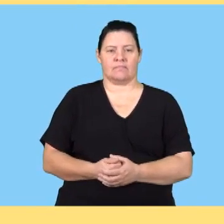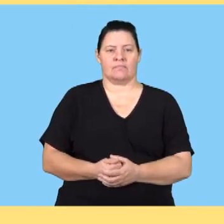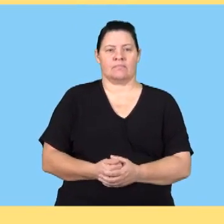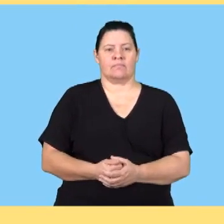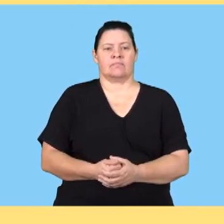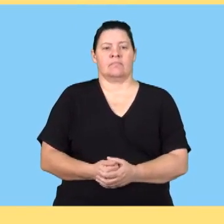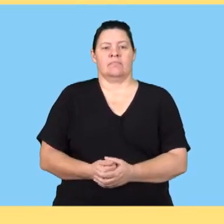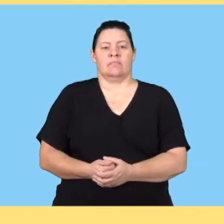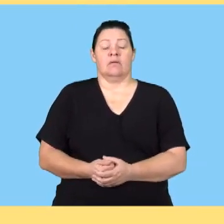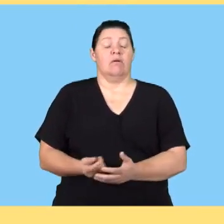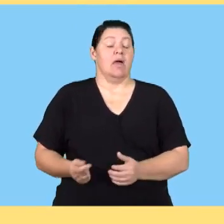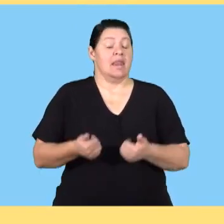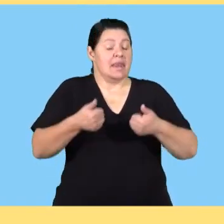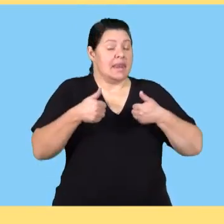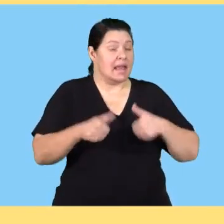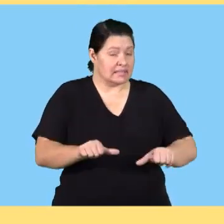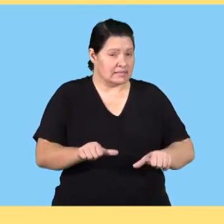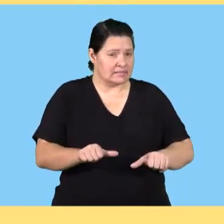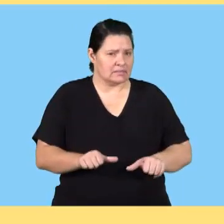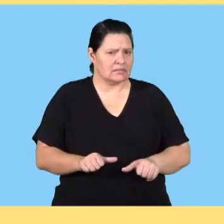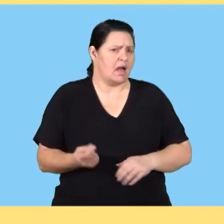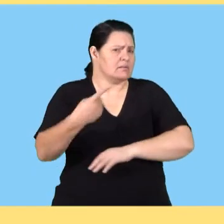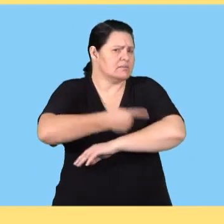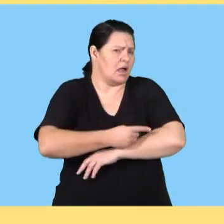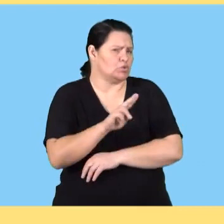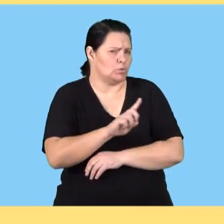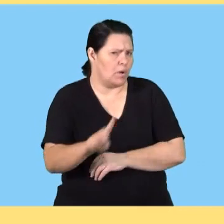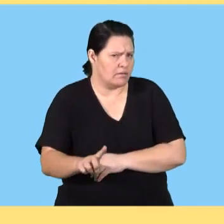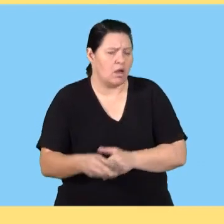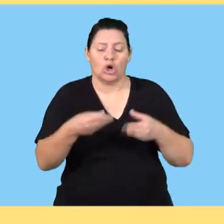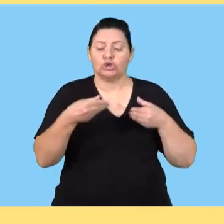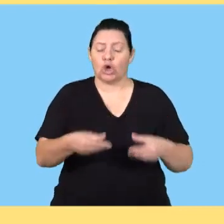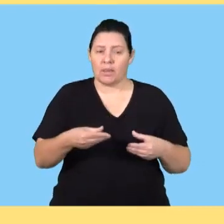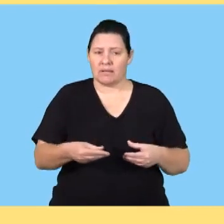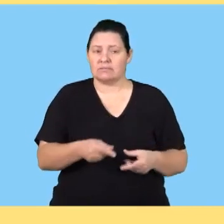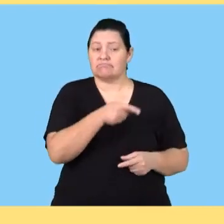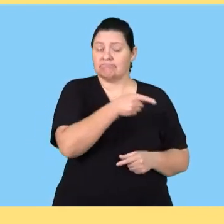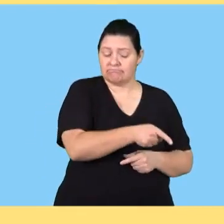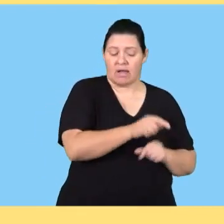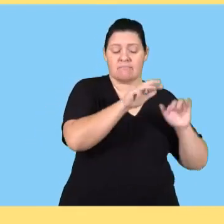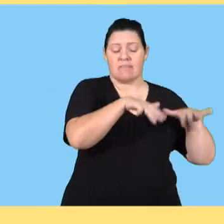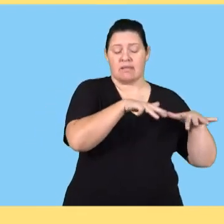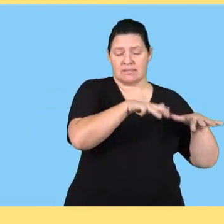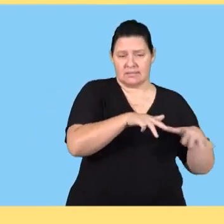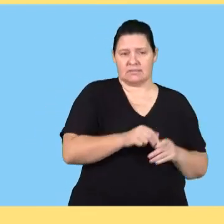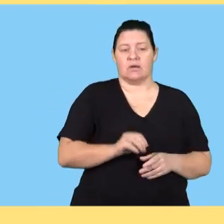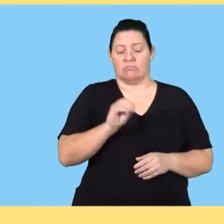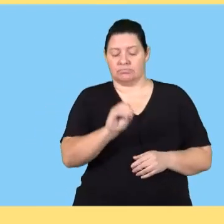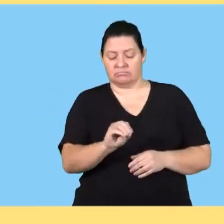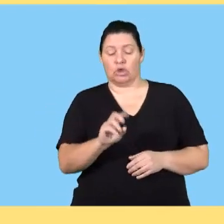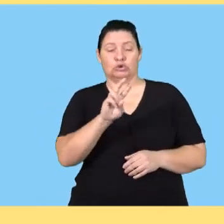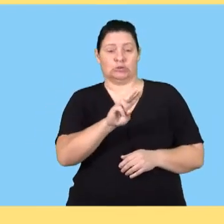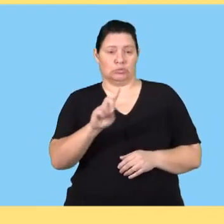There it is. The next transaction is on the 21st. My document therefore becomes 19